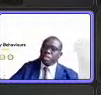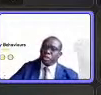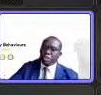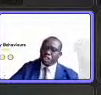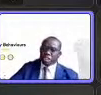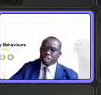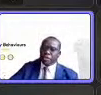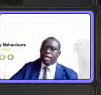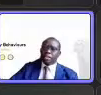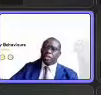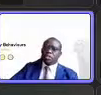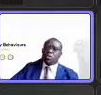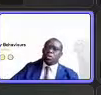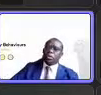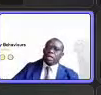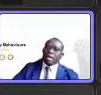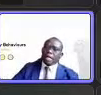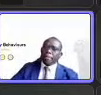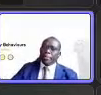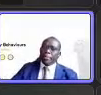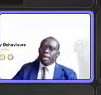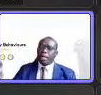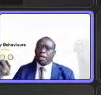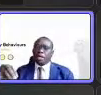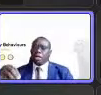African air transport initiative is also